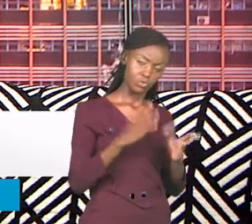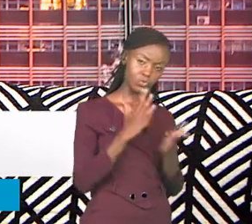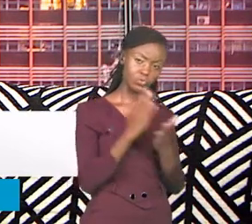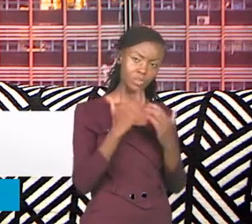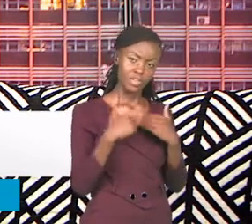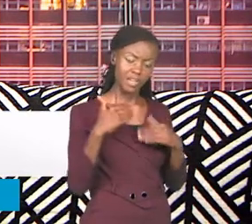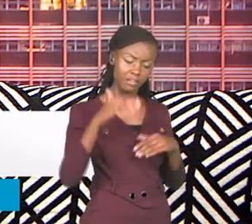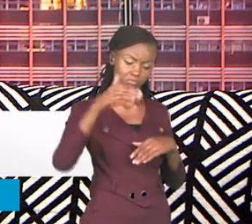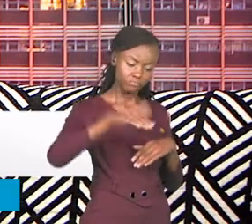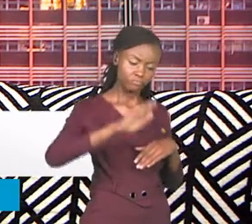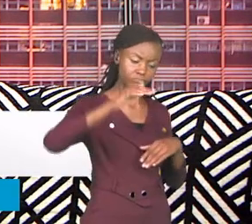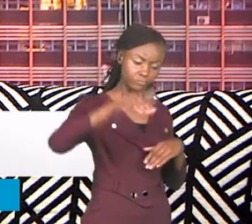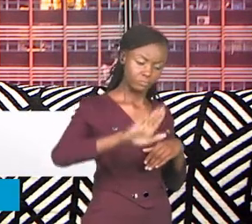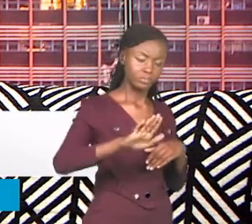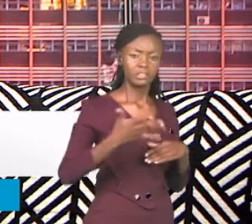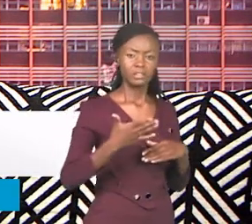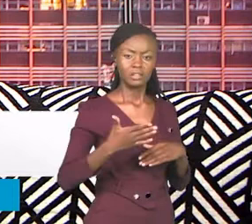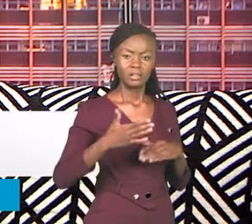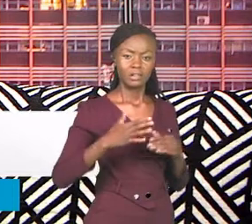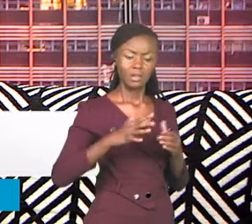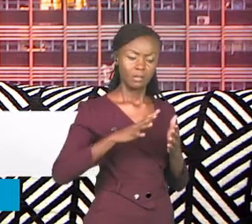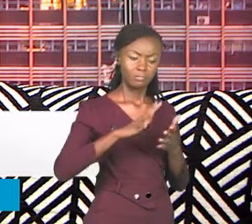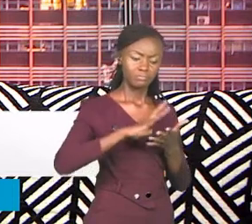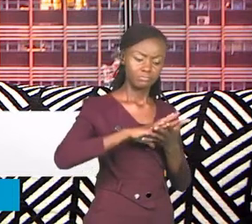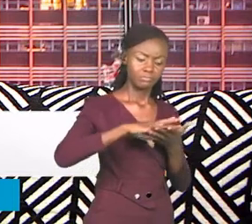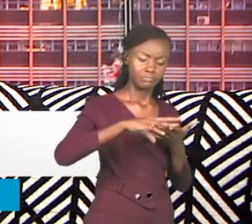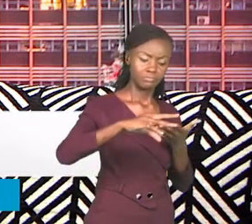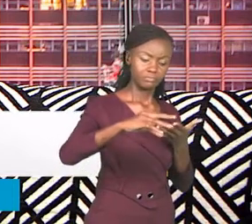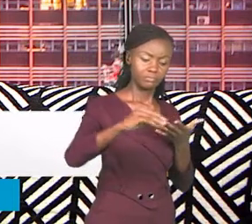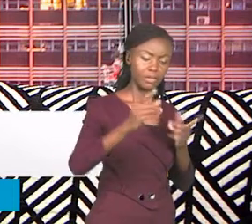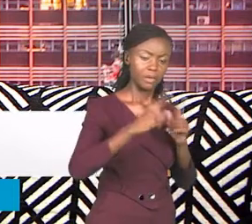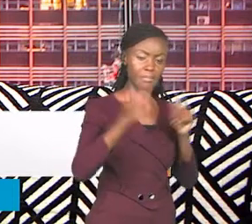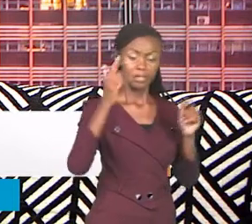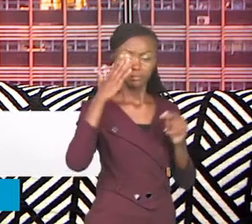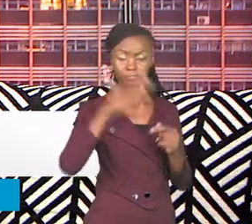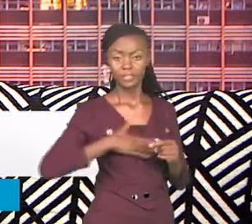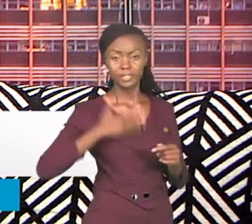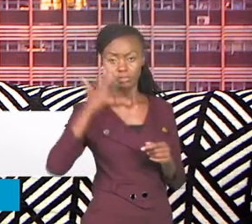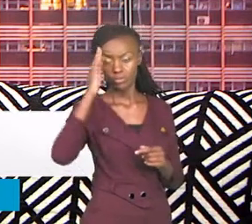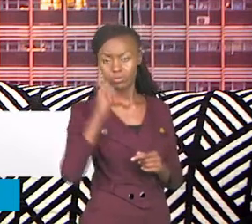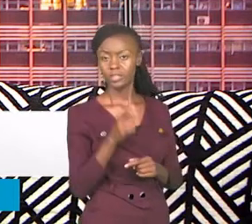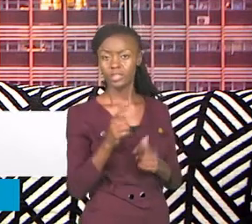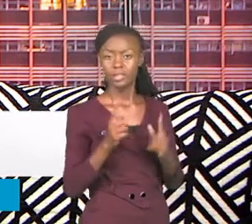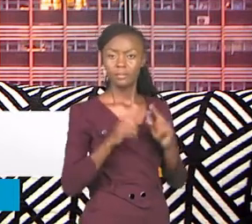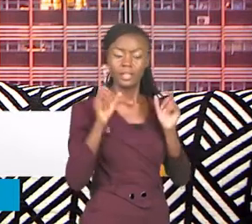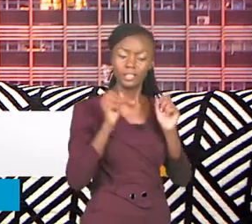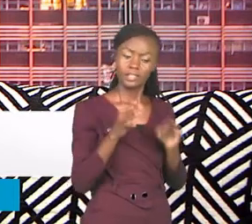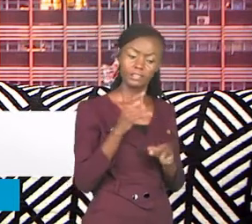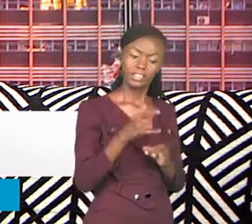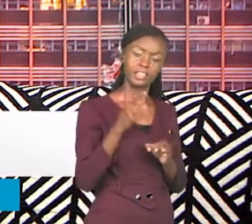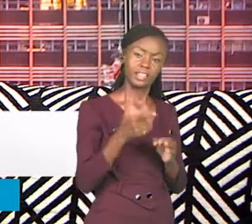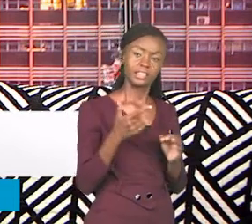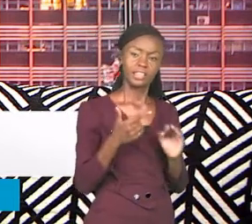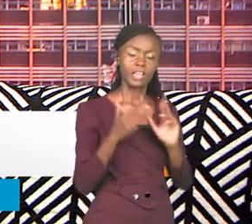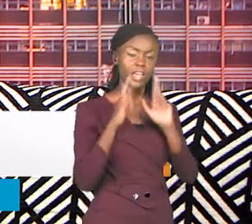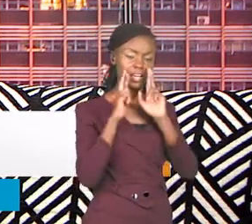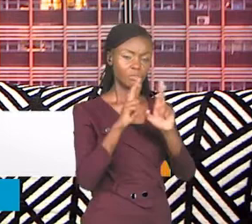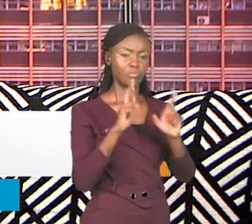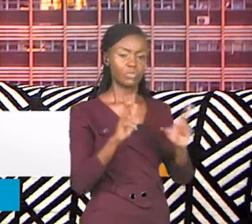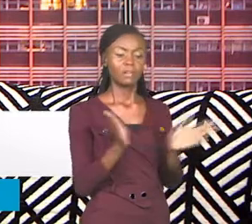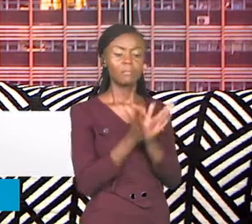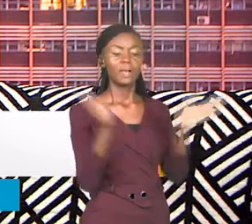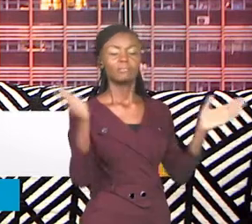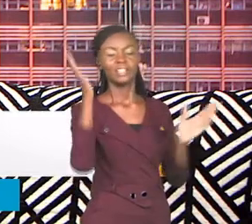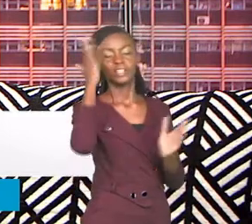bumpy. The road is a bit slippery. Mm-hmm. So just beware of that. But, and we made this report very public. It is in